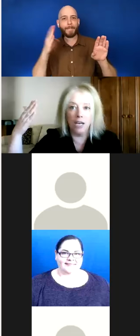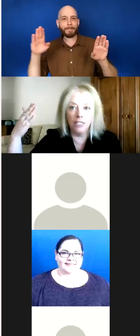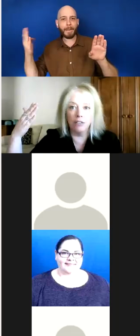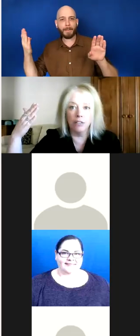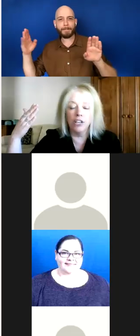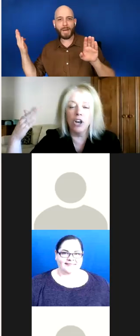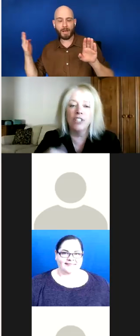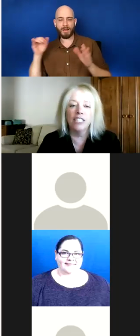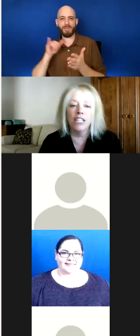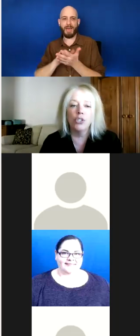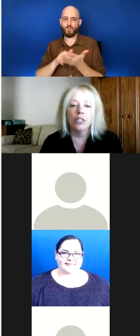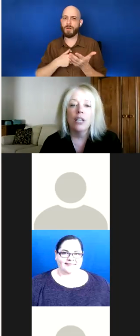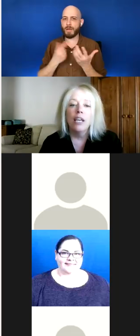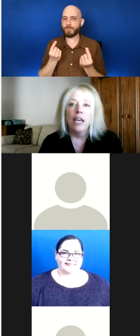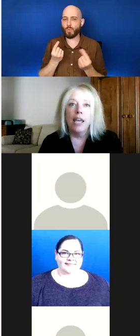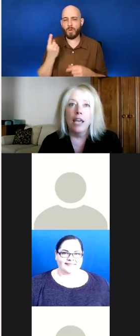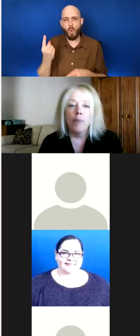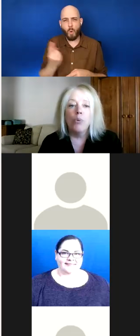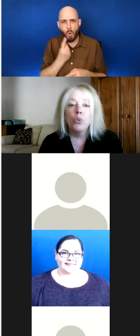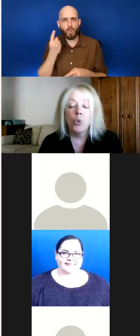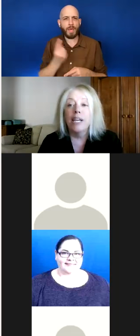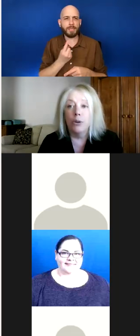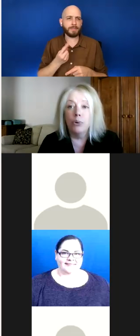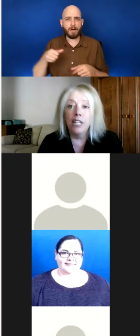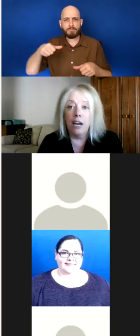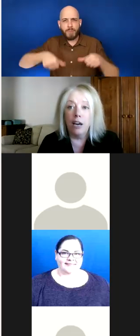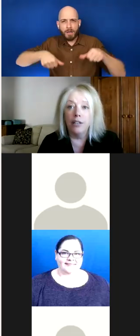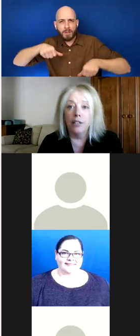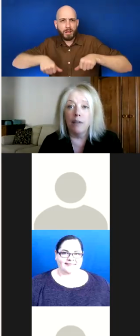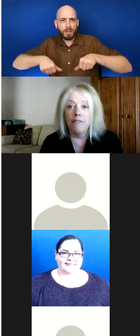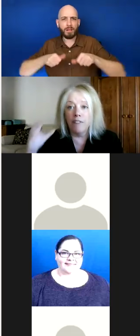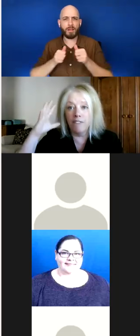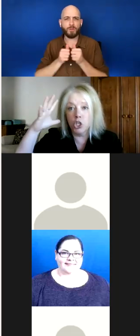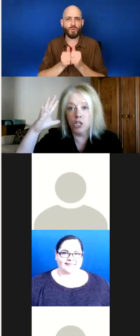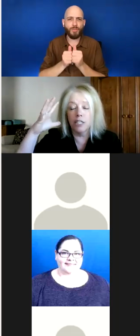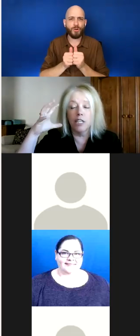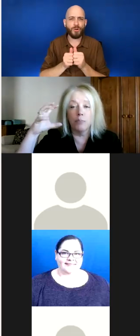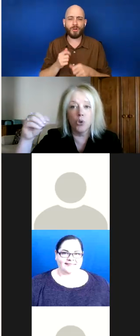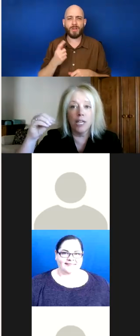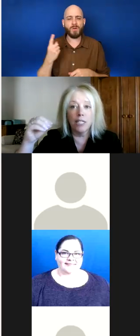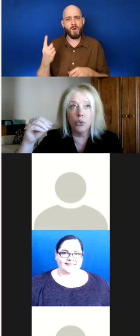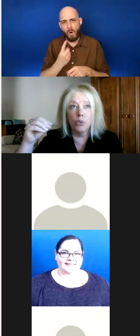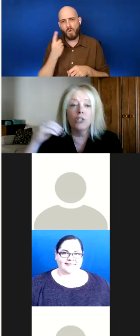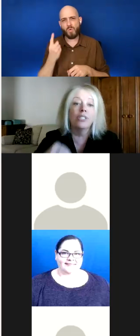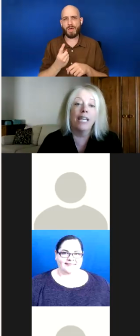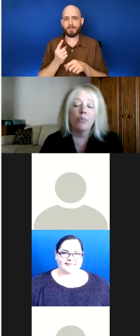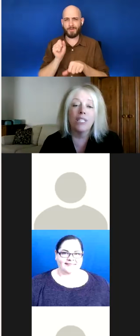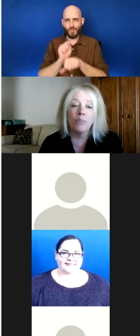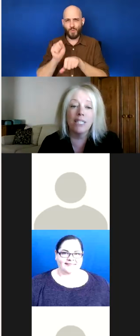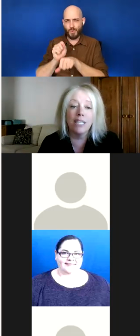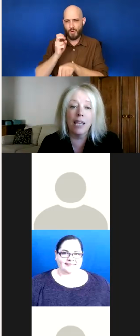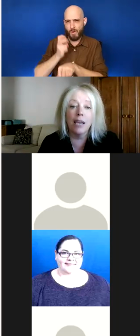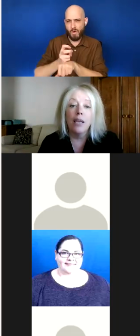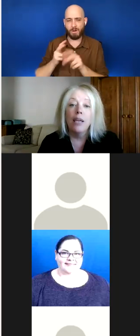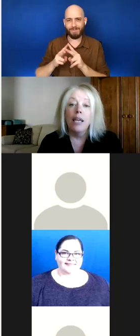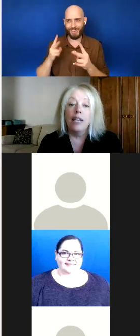a puzzle in the conversation. And I'm always working really hard. I'm very vigilant, and I'm trying to understand what